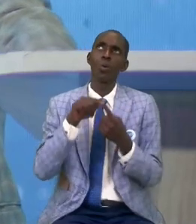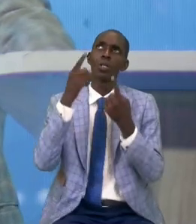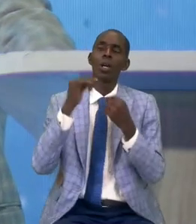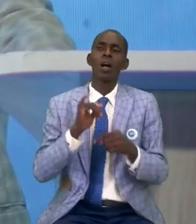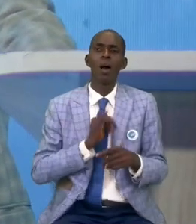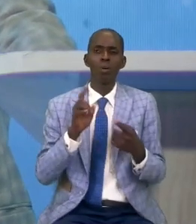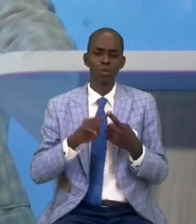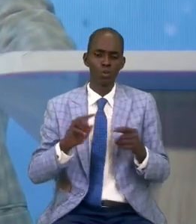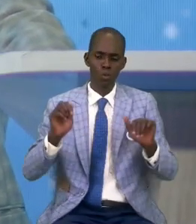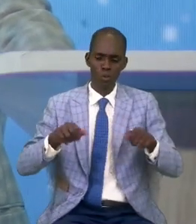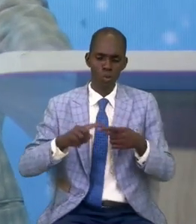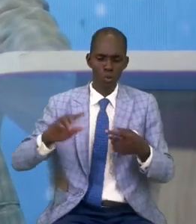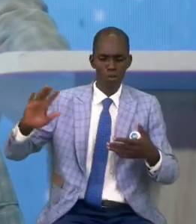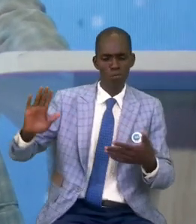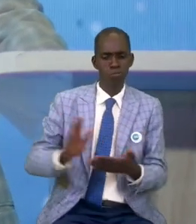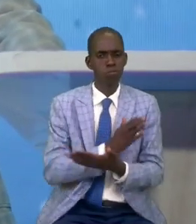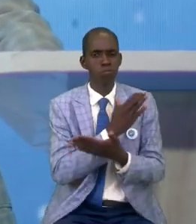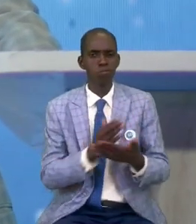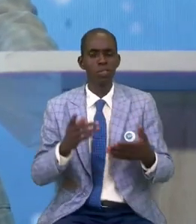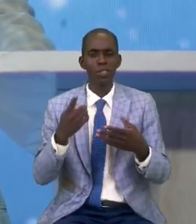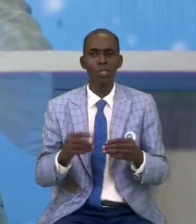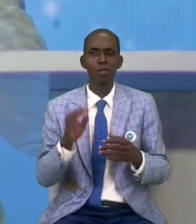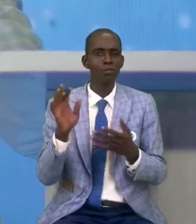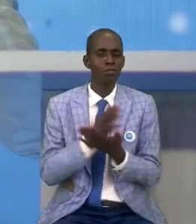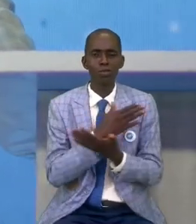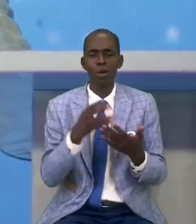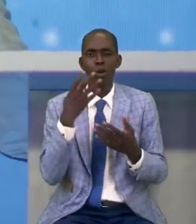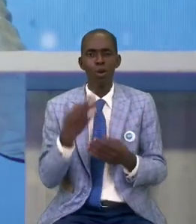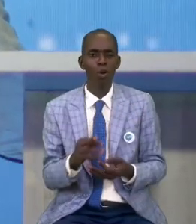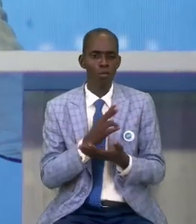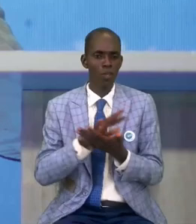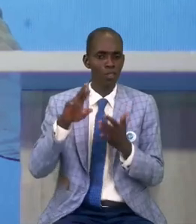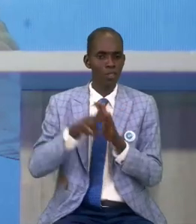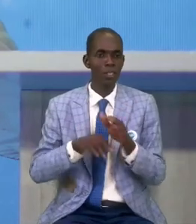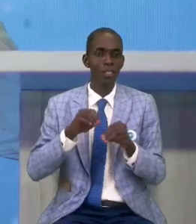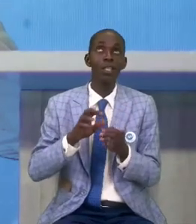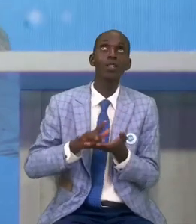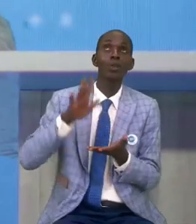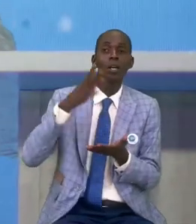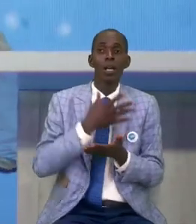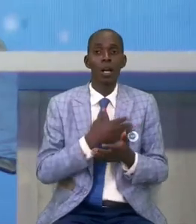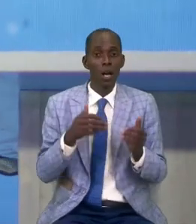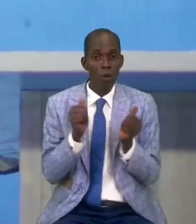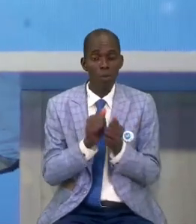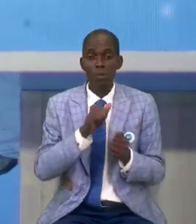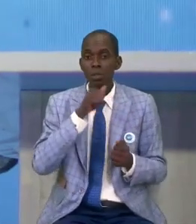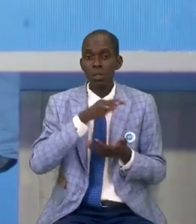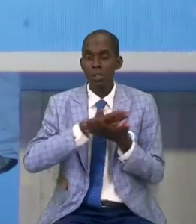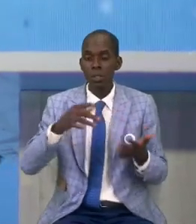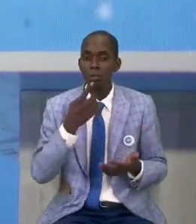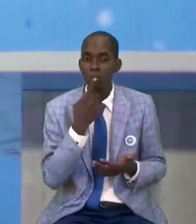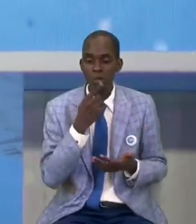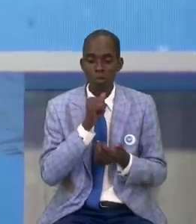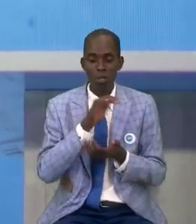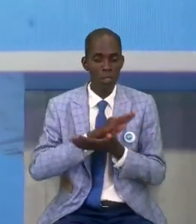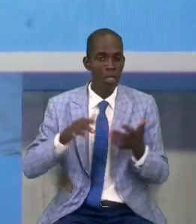And with unclean lips, and with unclean life, with unclean language, with unclean heart, and